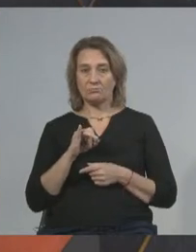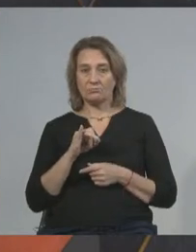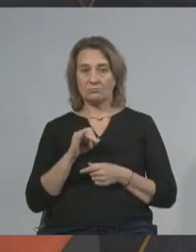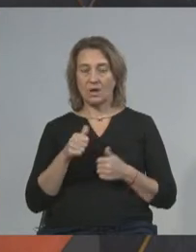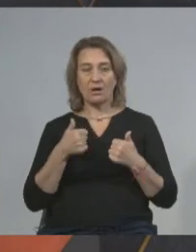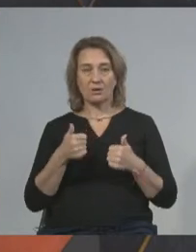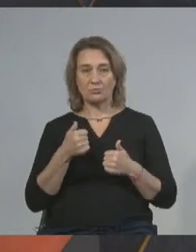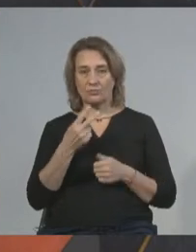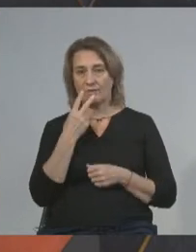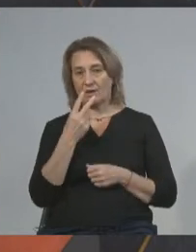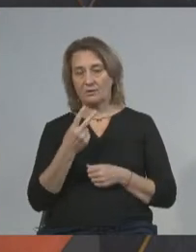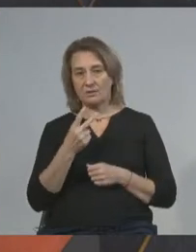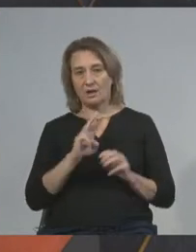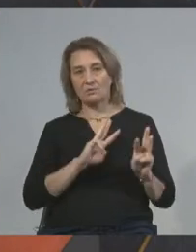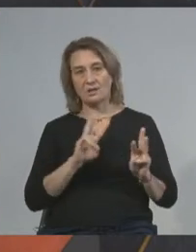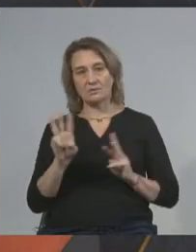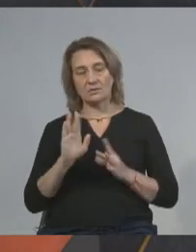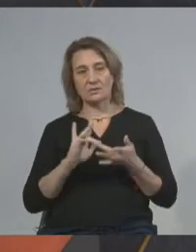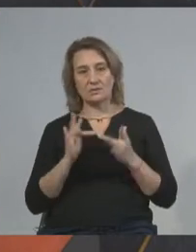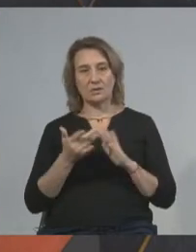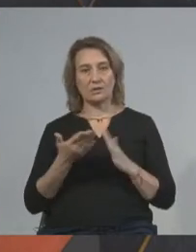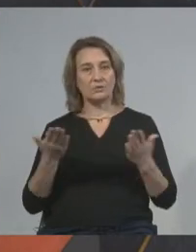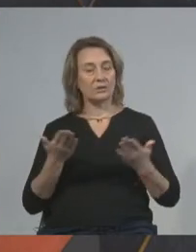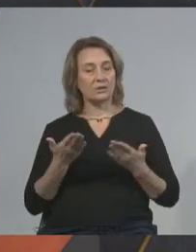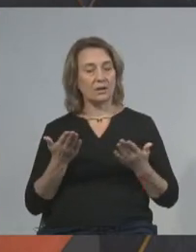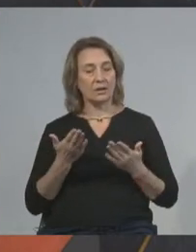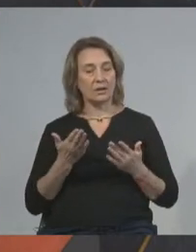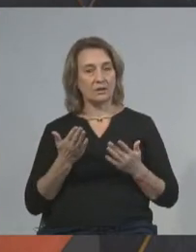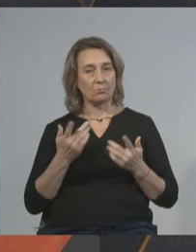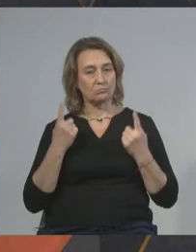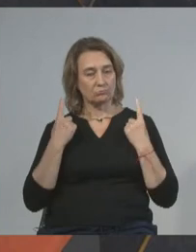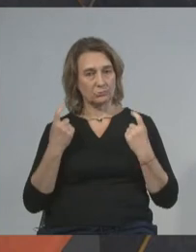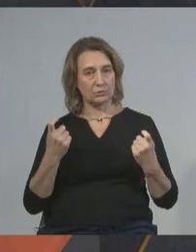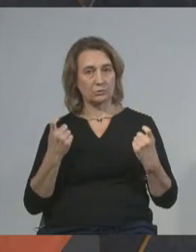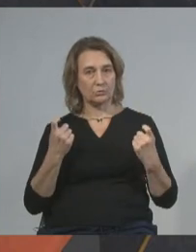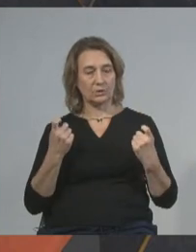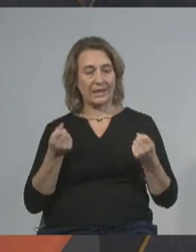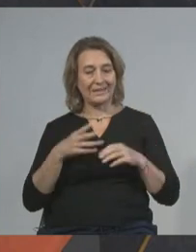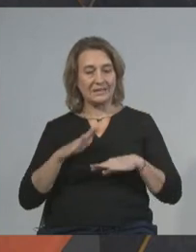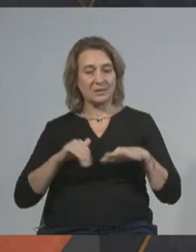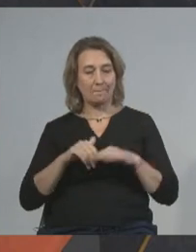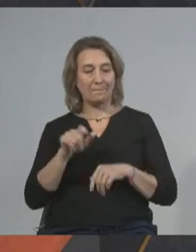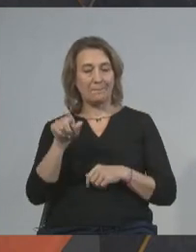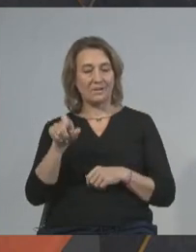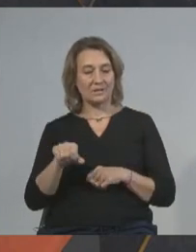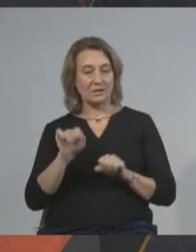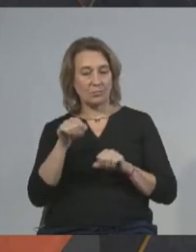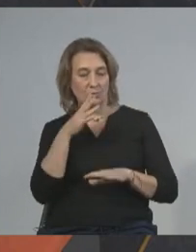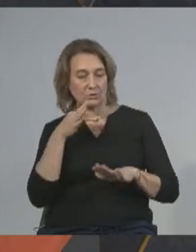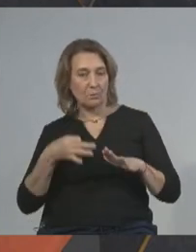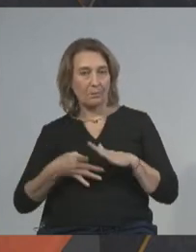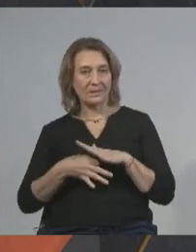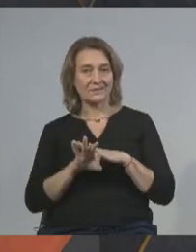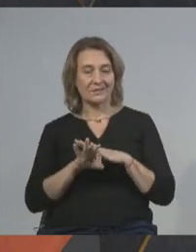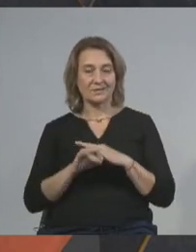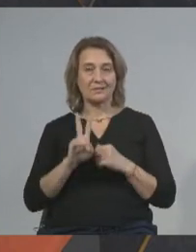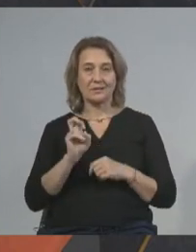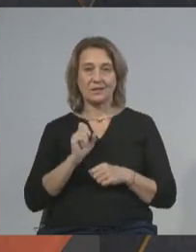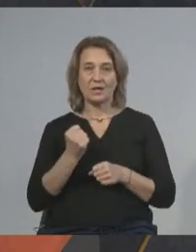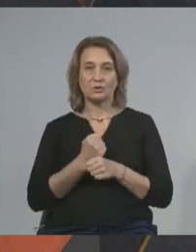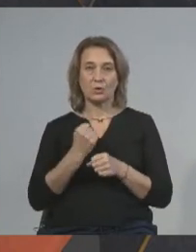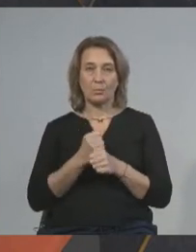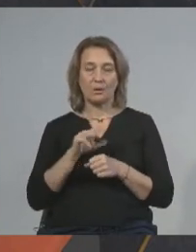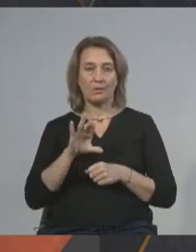look well on the website well i disagree with that i think that any cool programmatic advertising specialist might